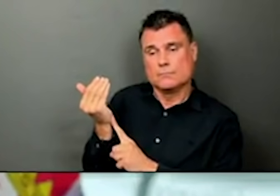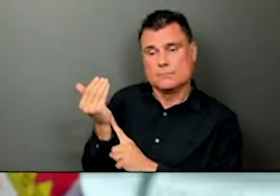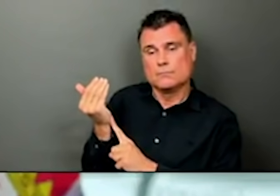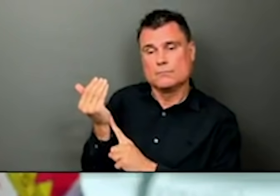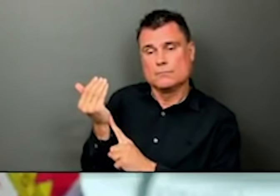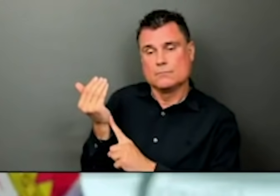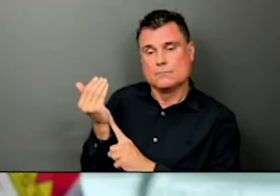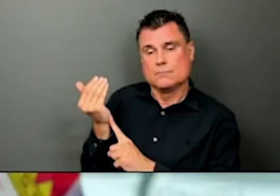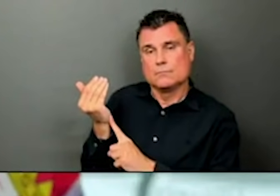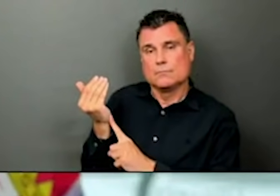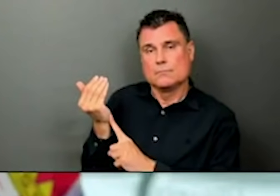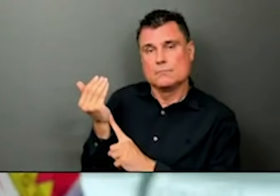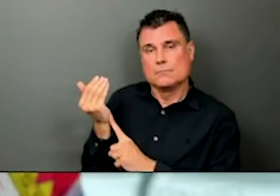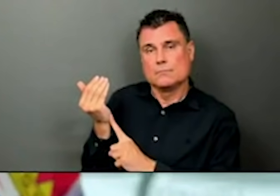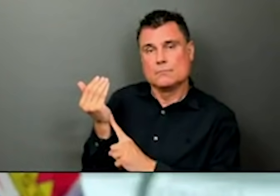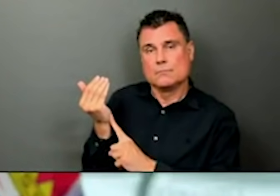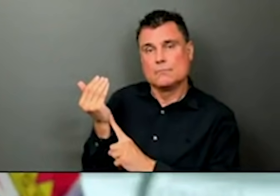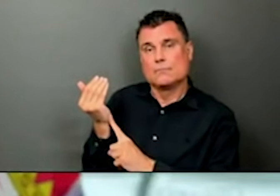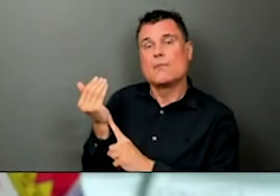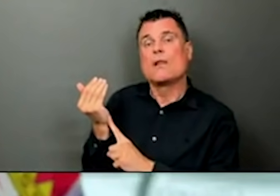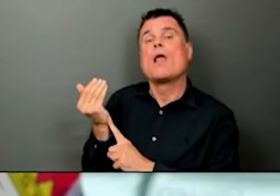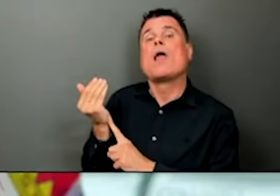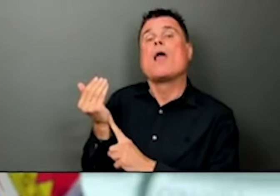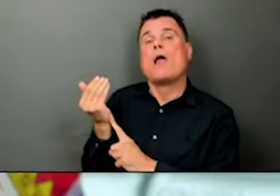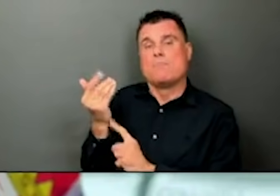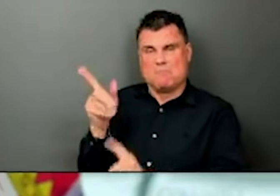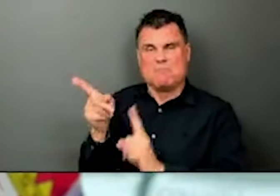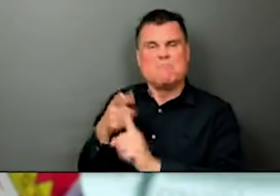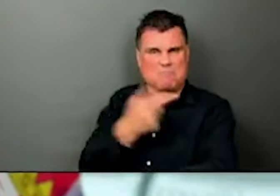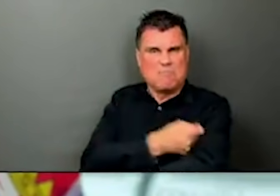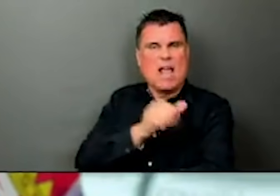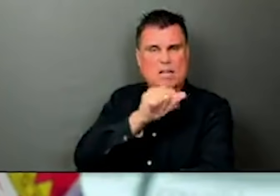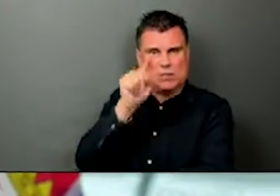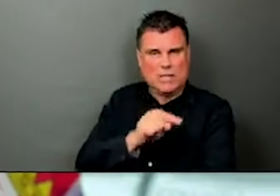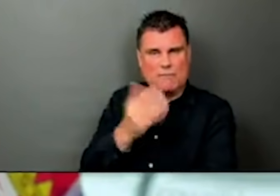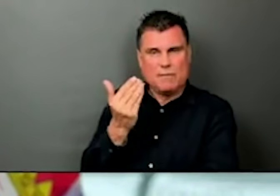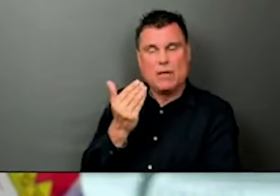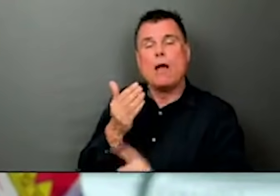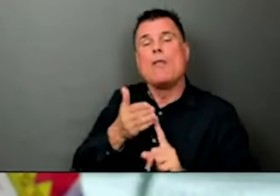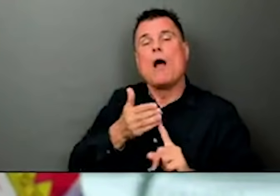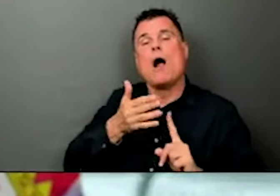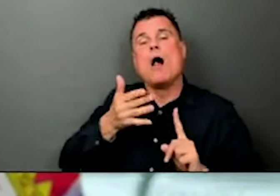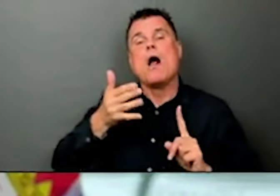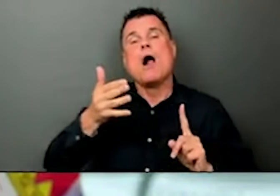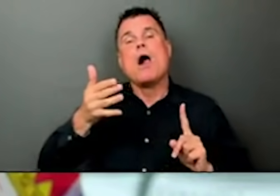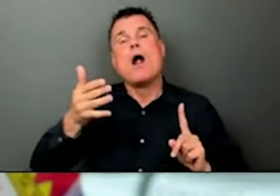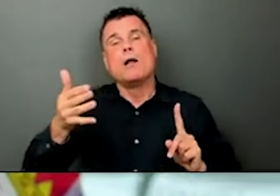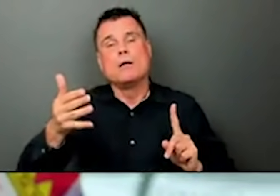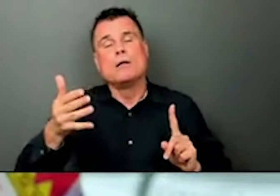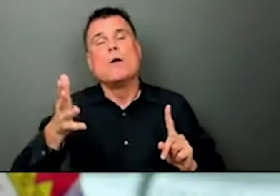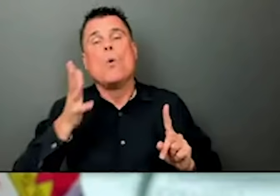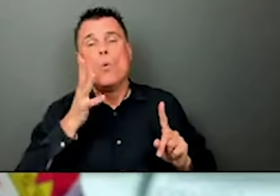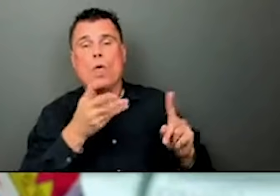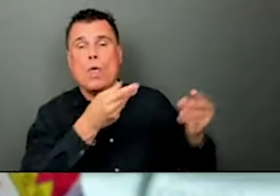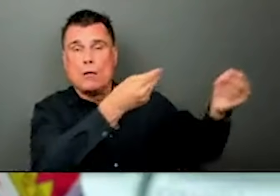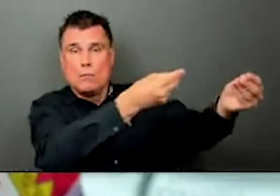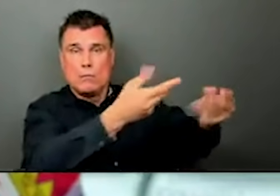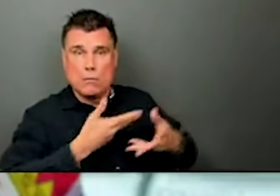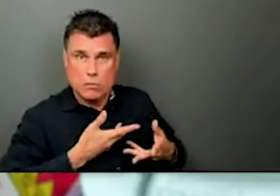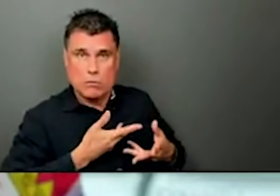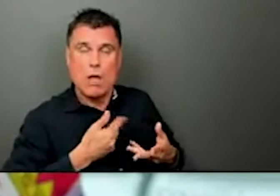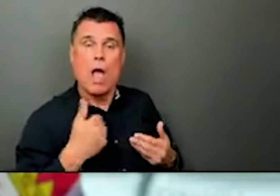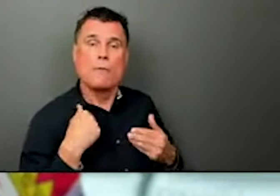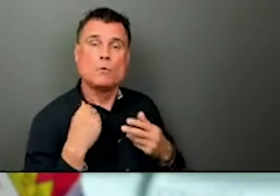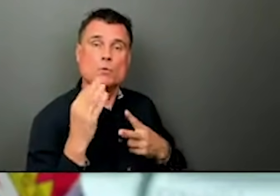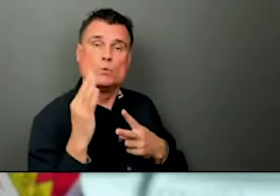an mRNA on this day as a second dose. Can the province provide this detail to people so they can understand when they may